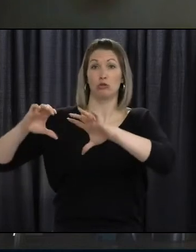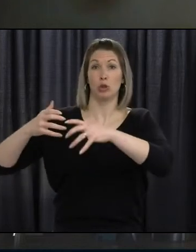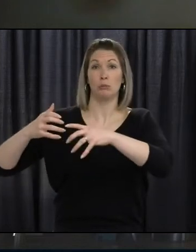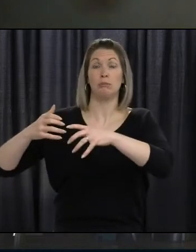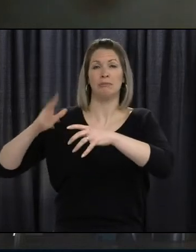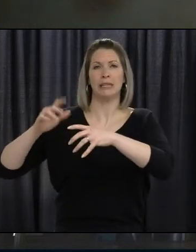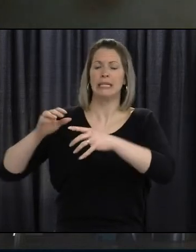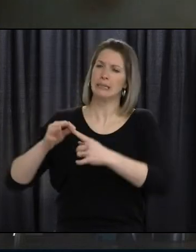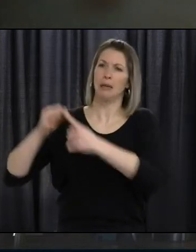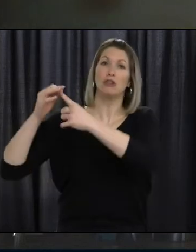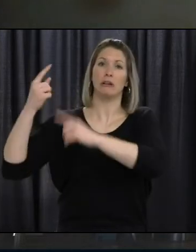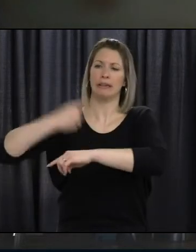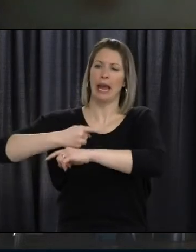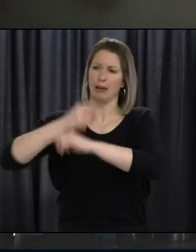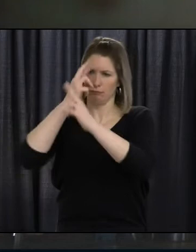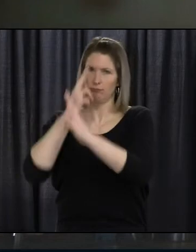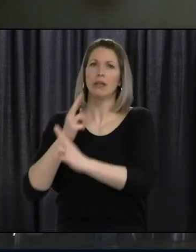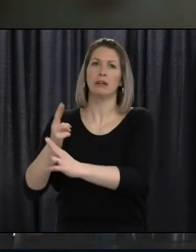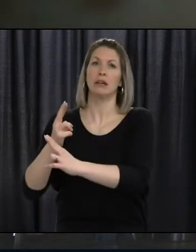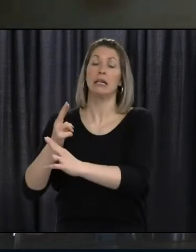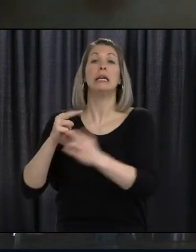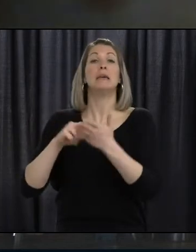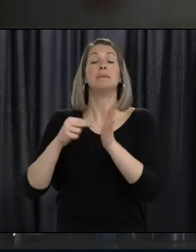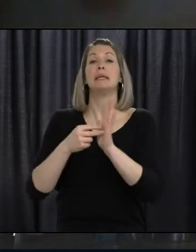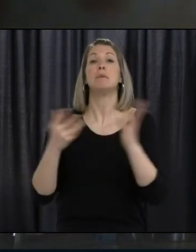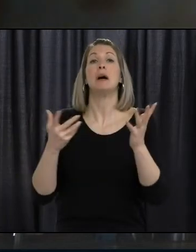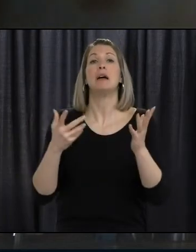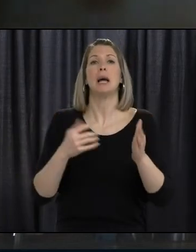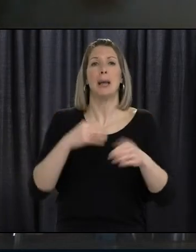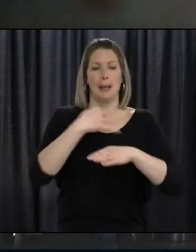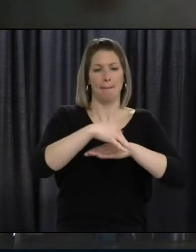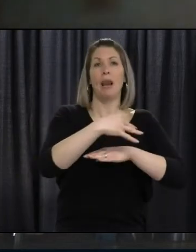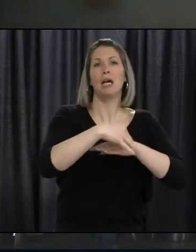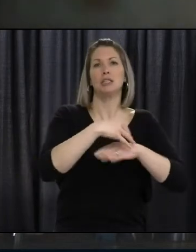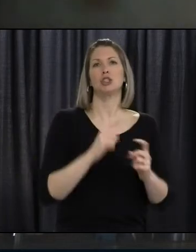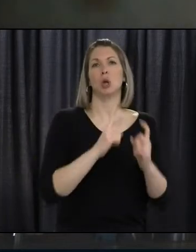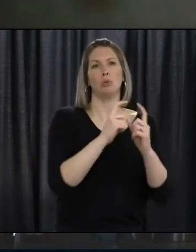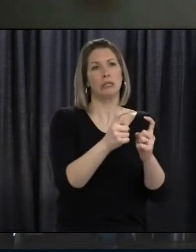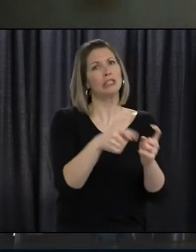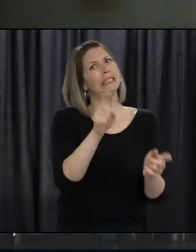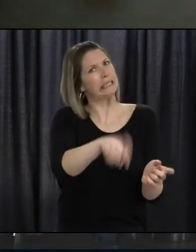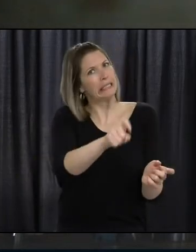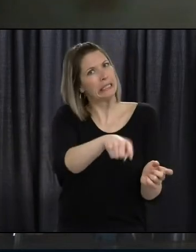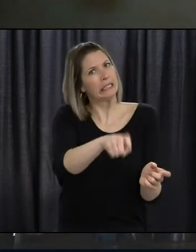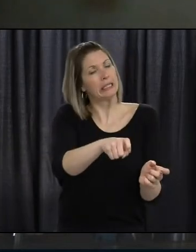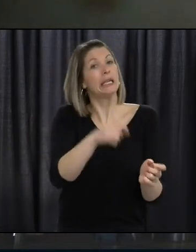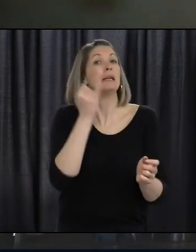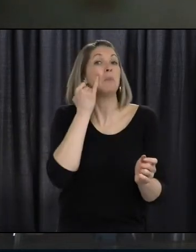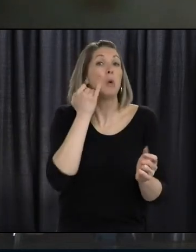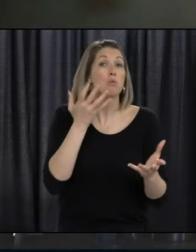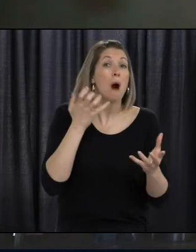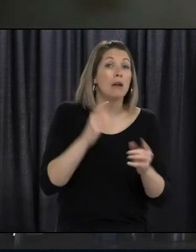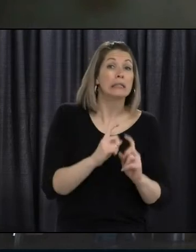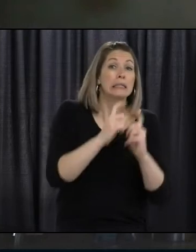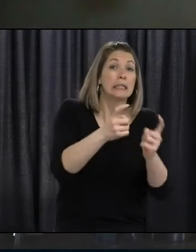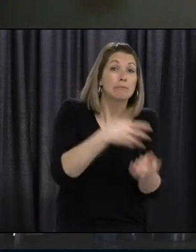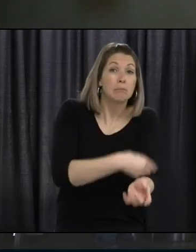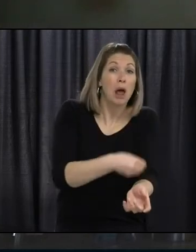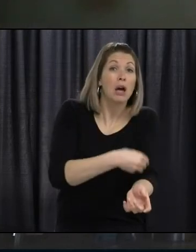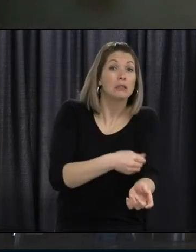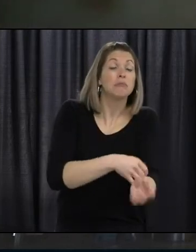Because of this, blood donors are still needed, among other reasons. Blood.ca is a website that has been